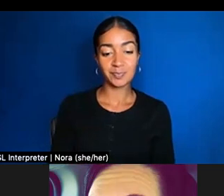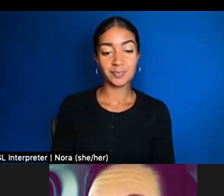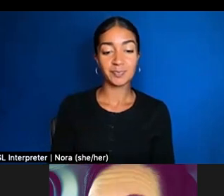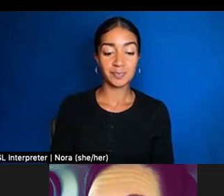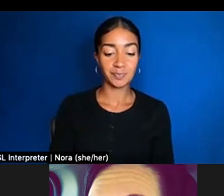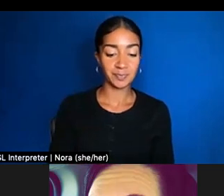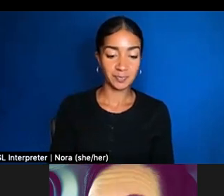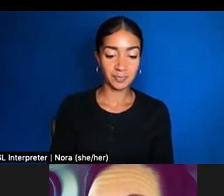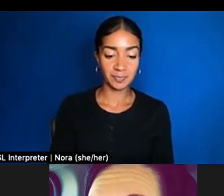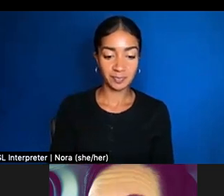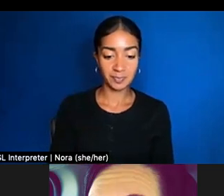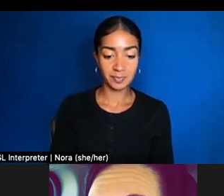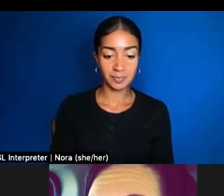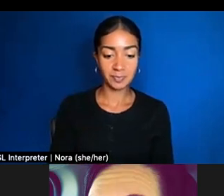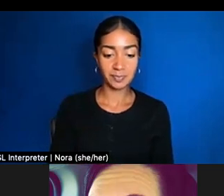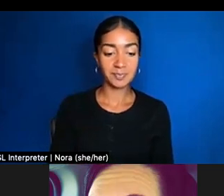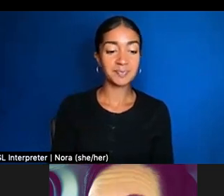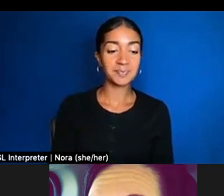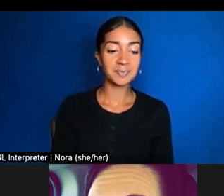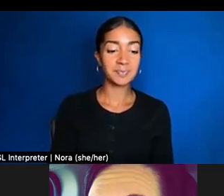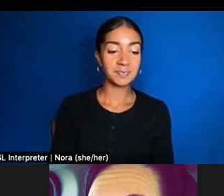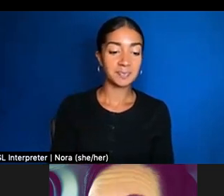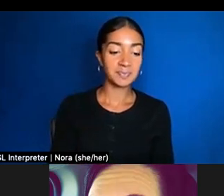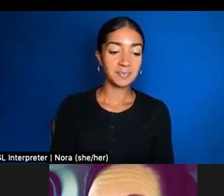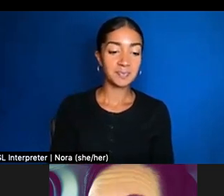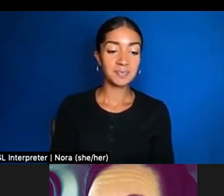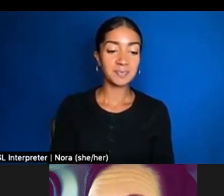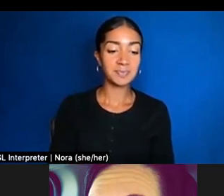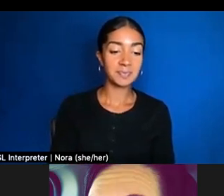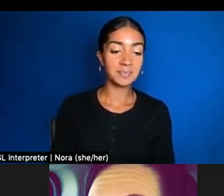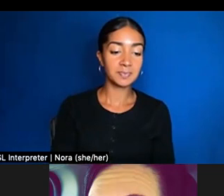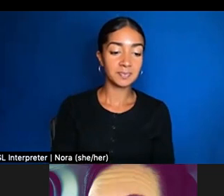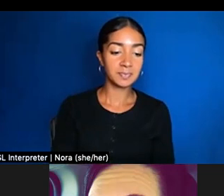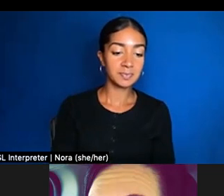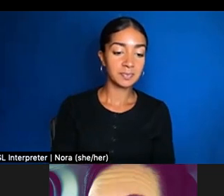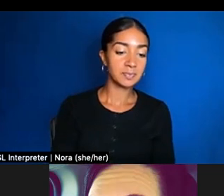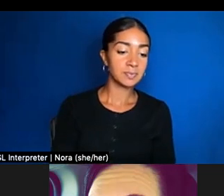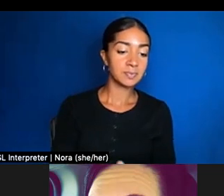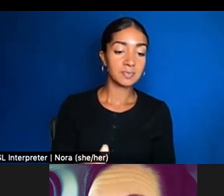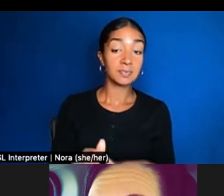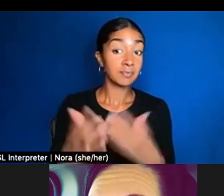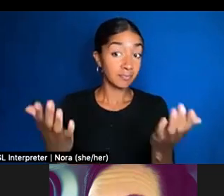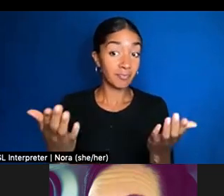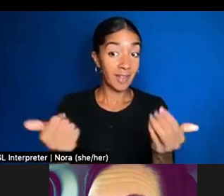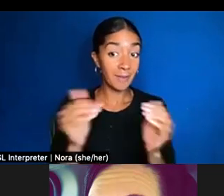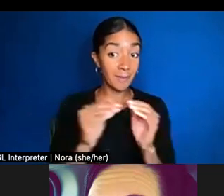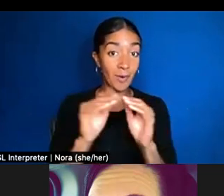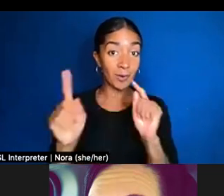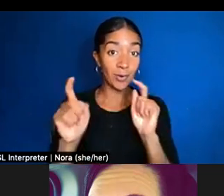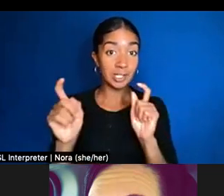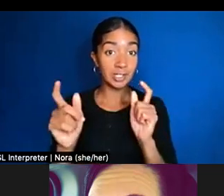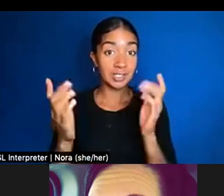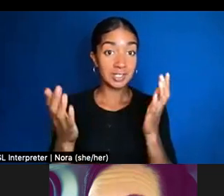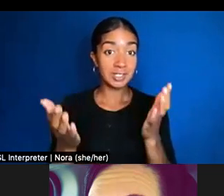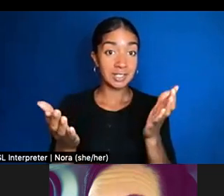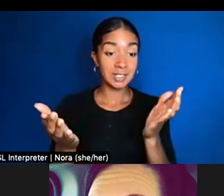Well, any remaining questions? I cannot believe that we're done. We'll